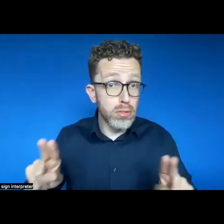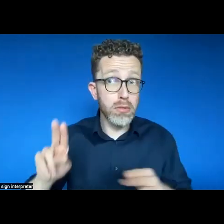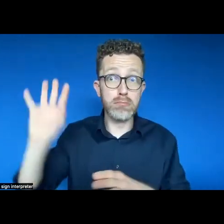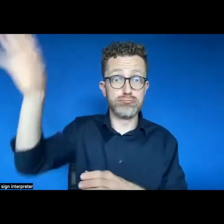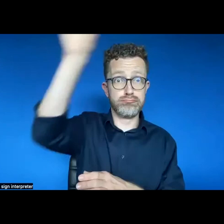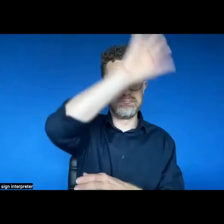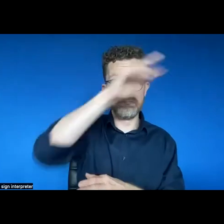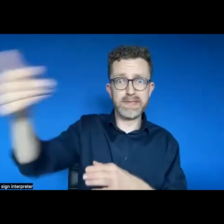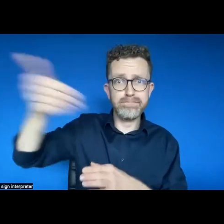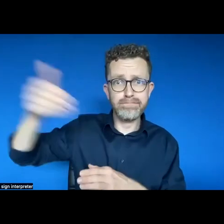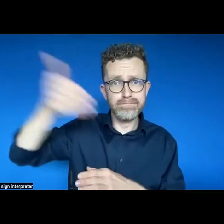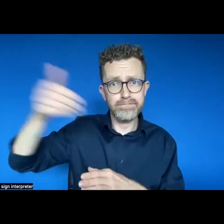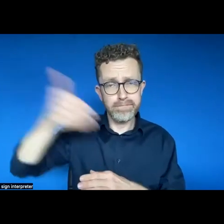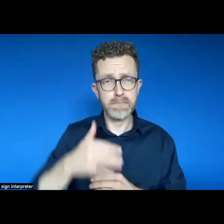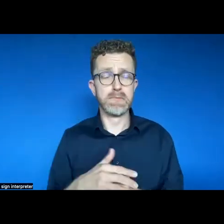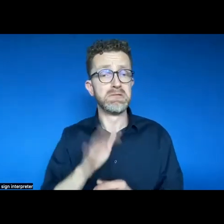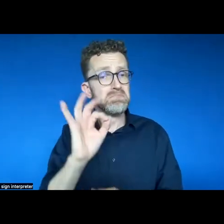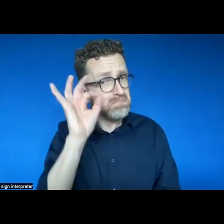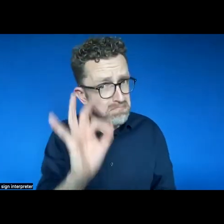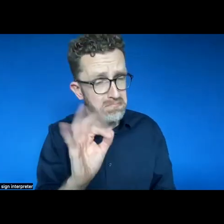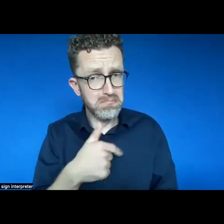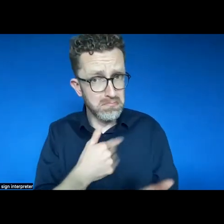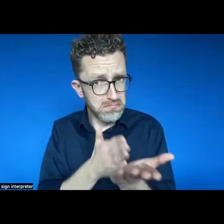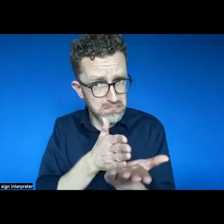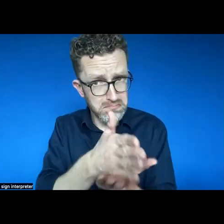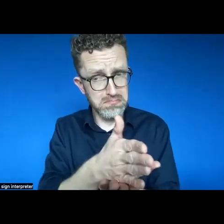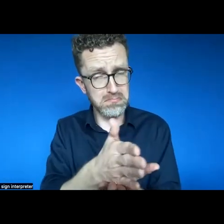all the time when I receive